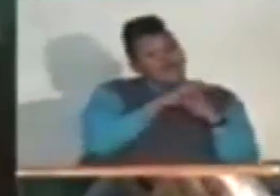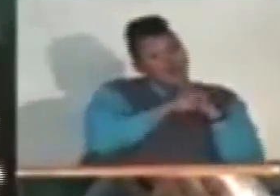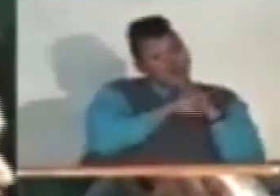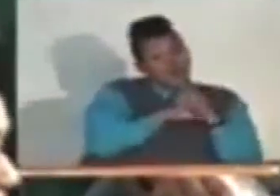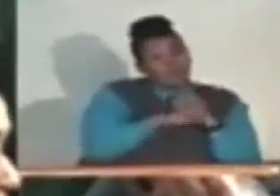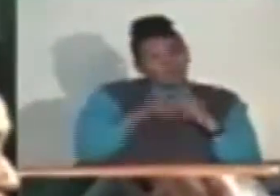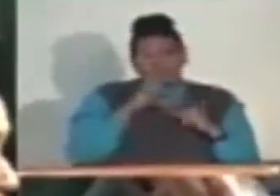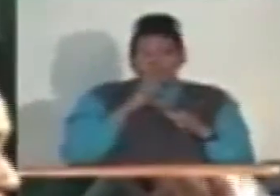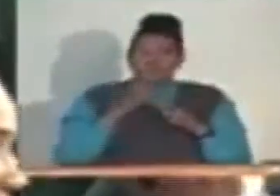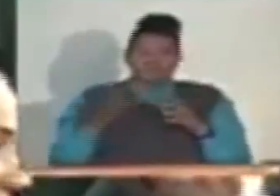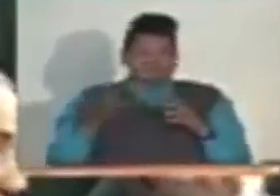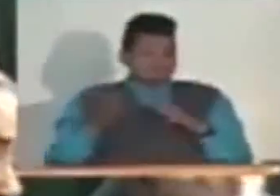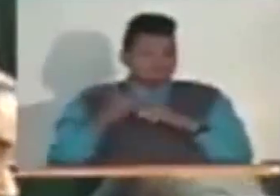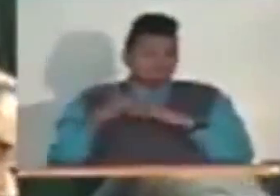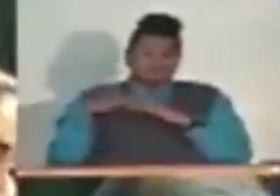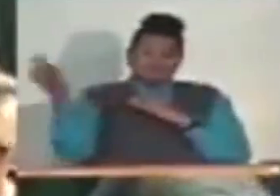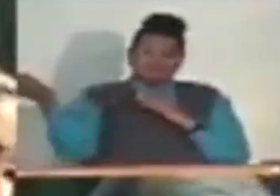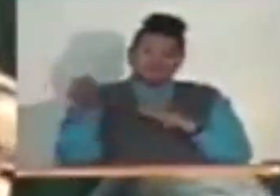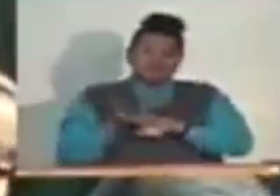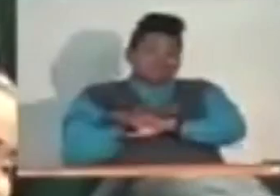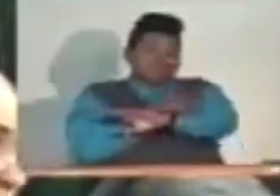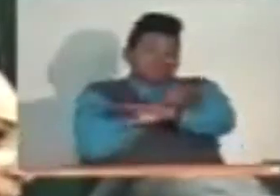been restored.